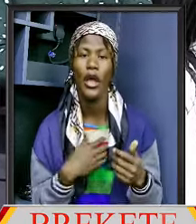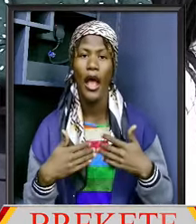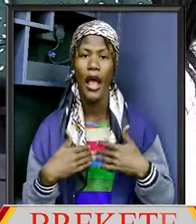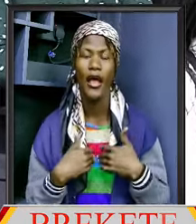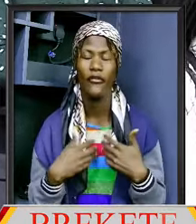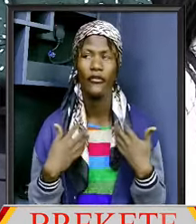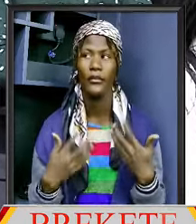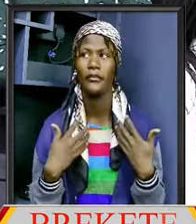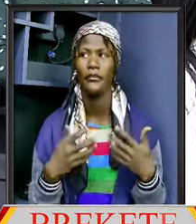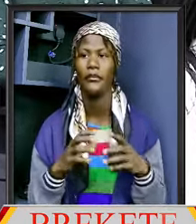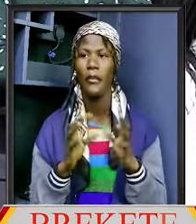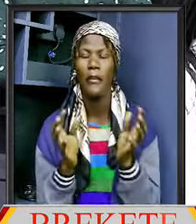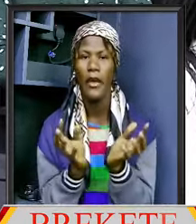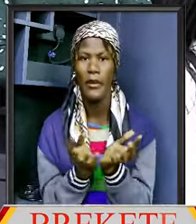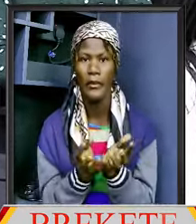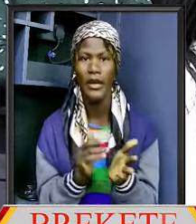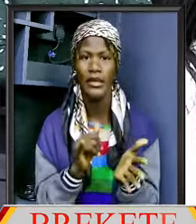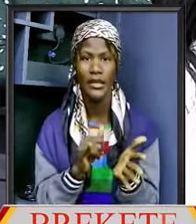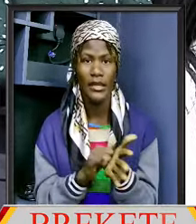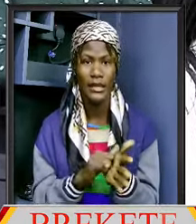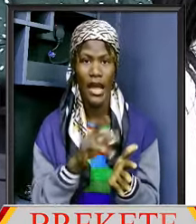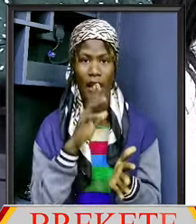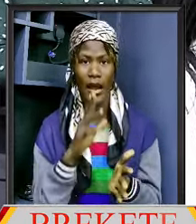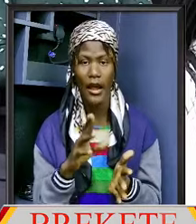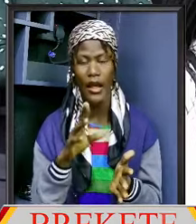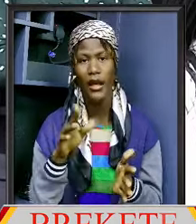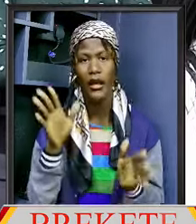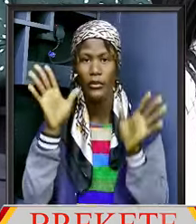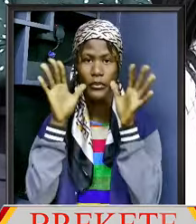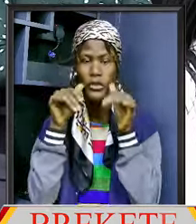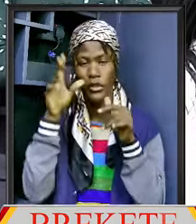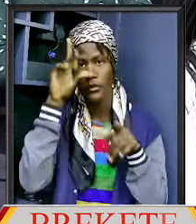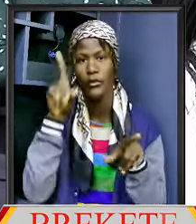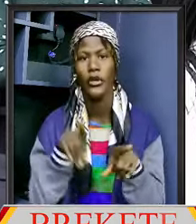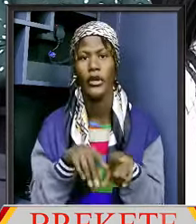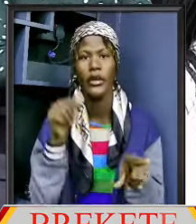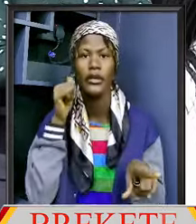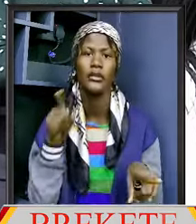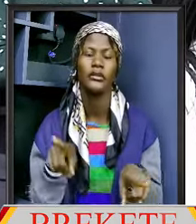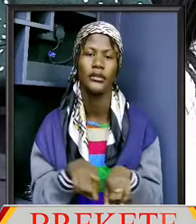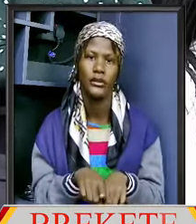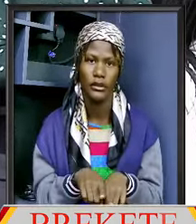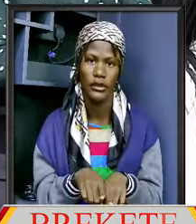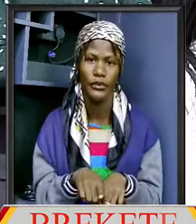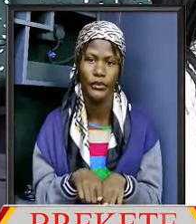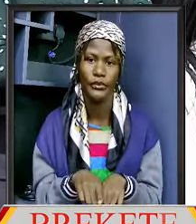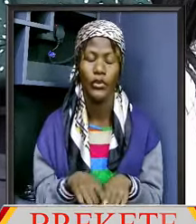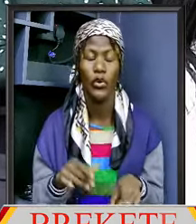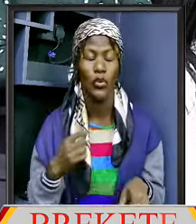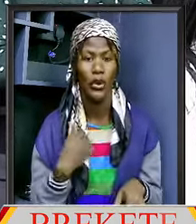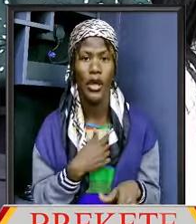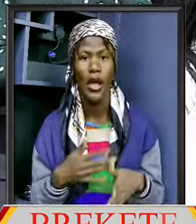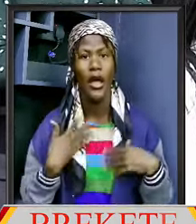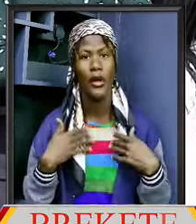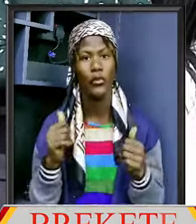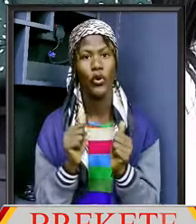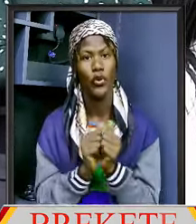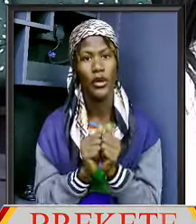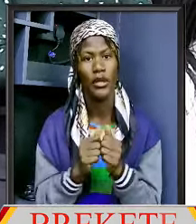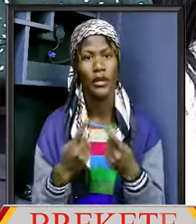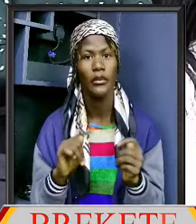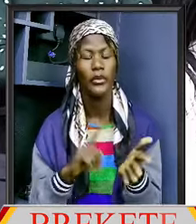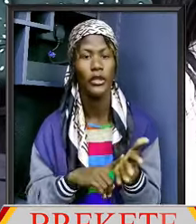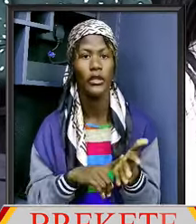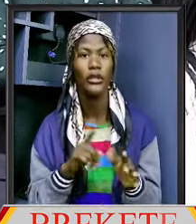members who will be Muslim brothers and sisters. So we rejoice with them today, we'll be Salah. And as